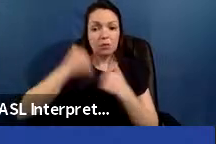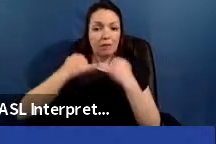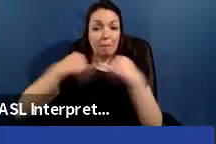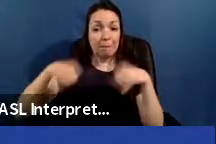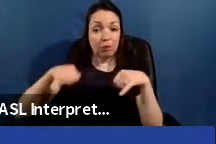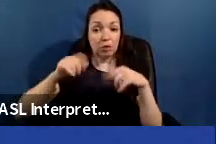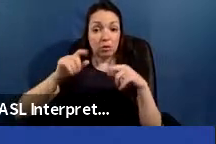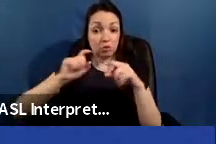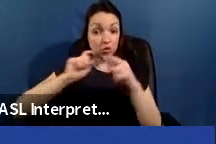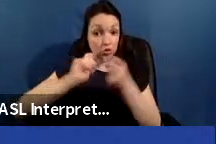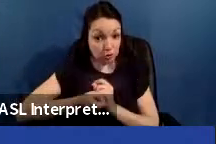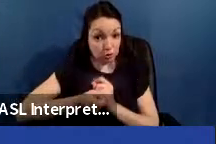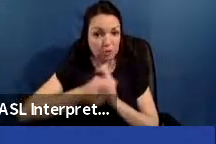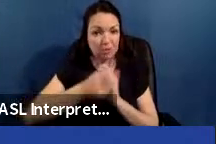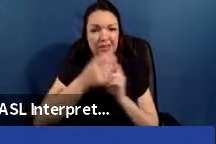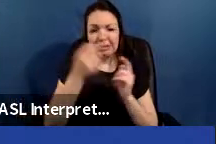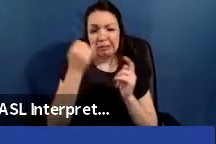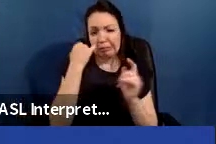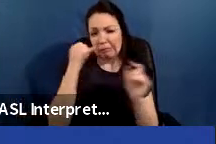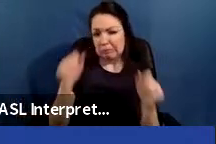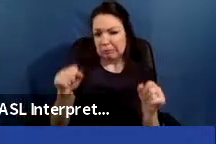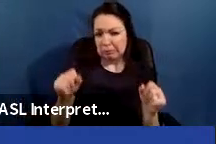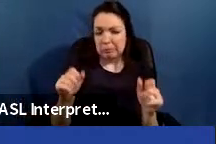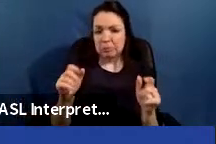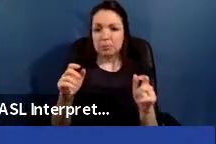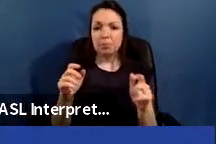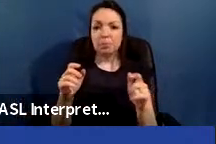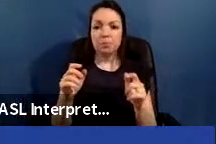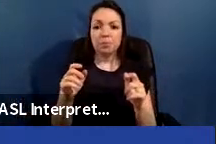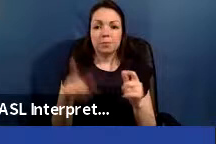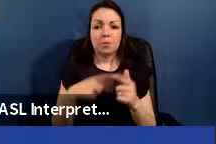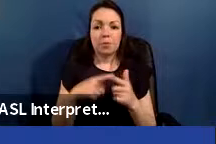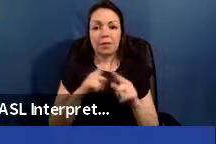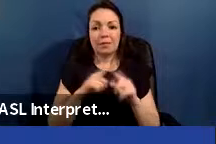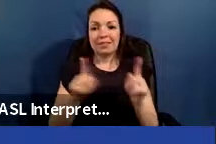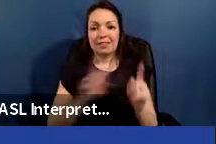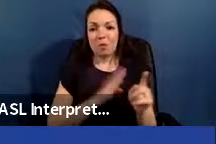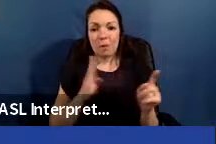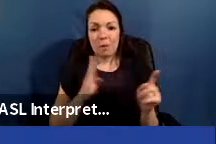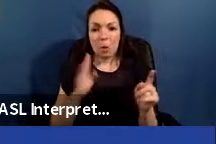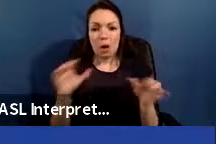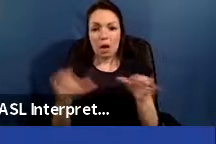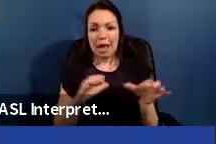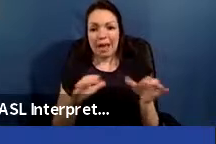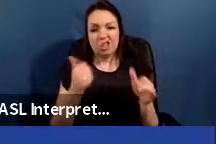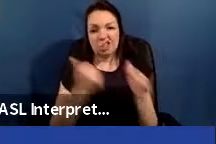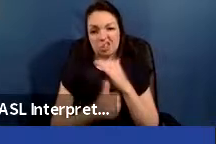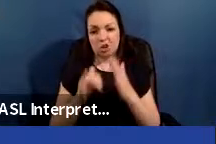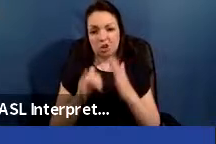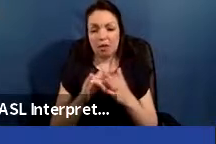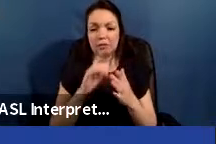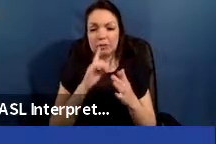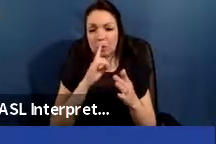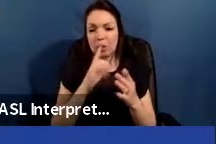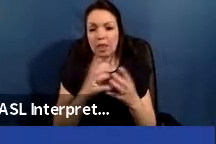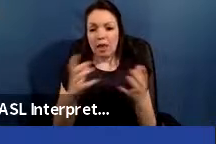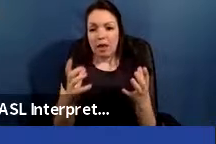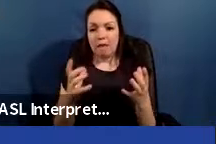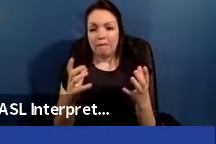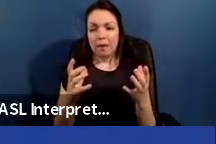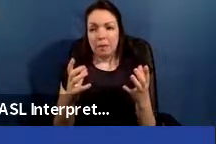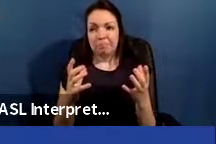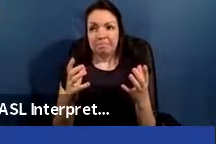but is that feasible? And then that there's different board actions that go into that. So there's just a lot